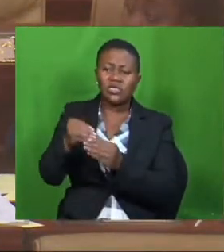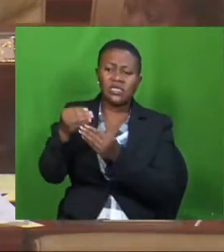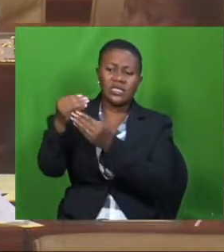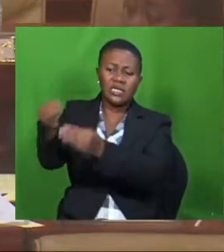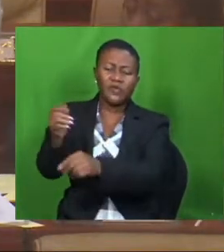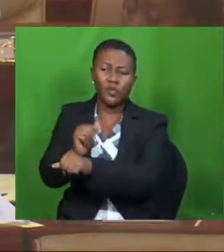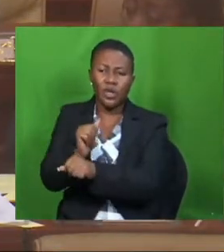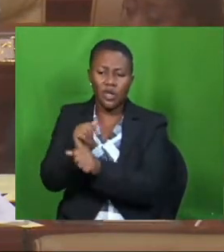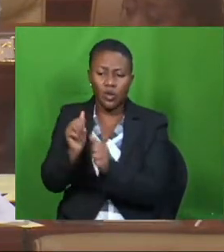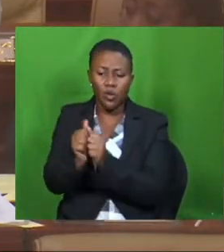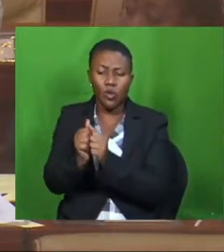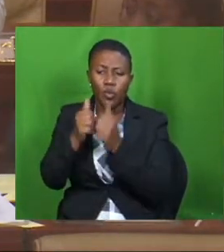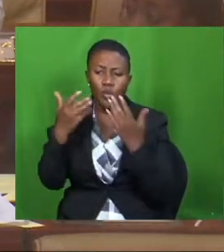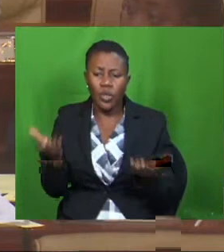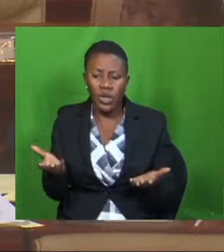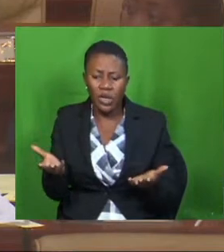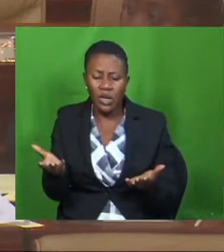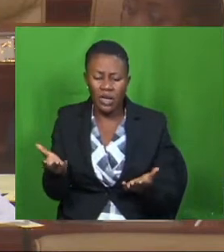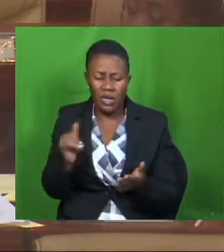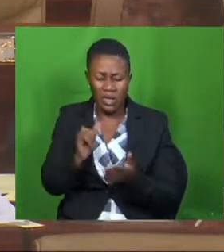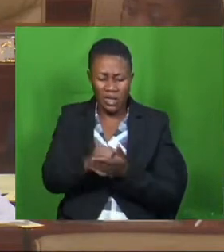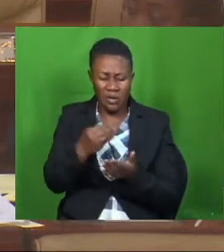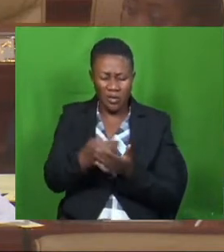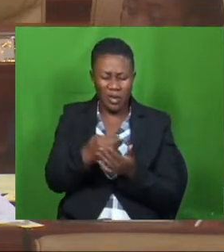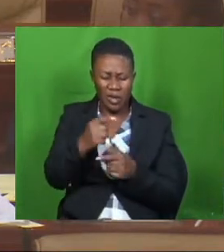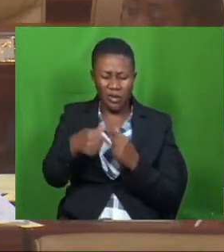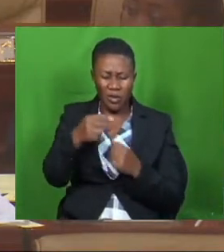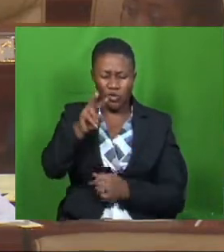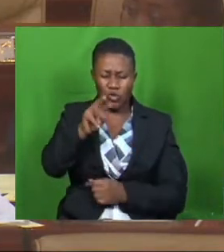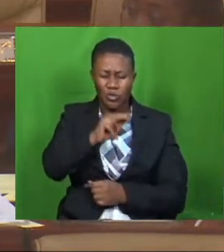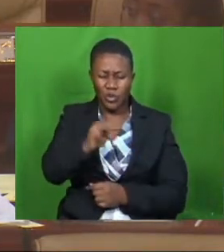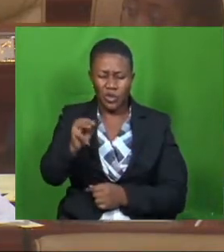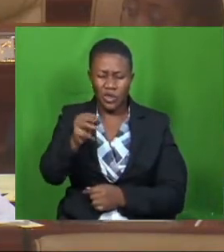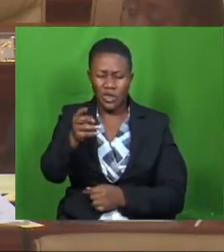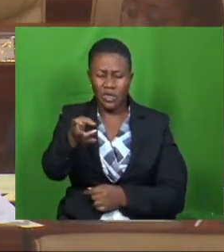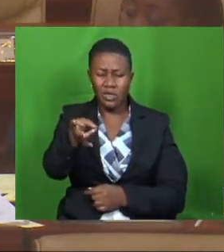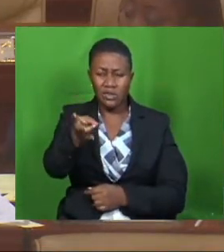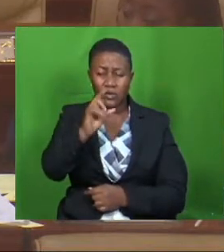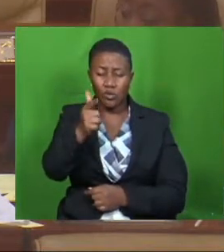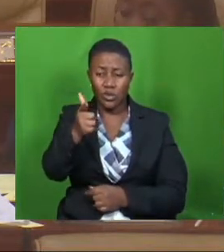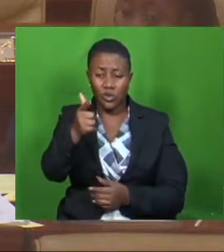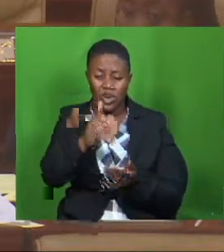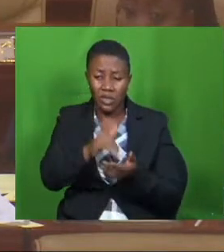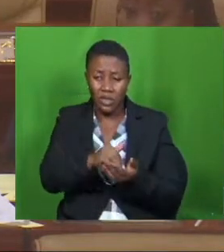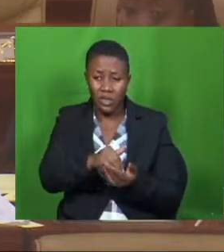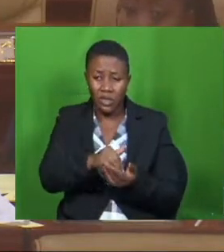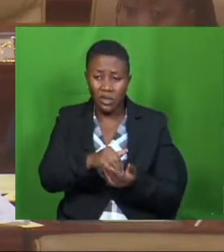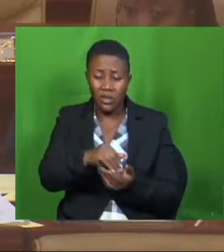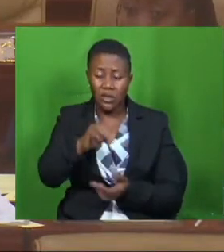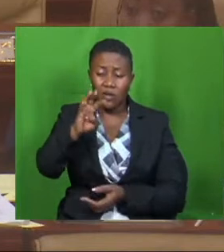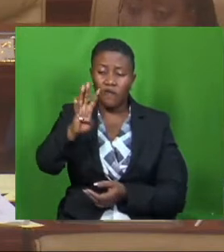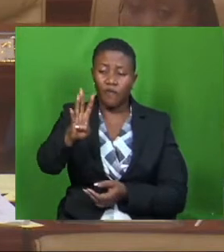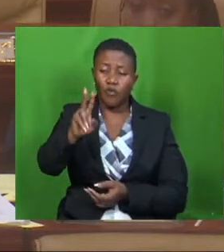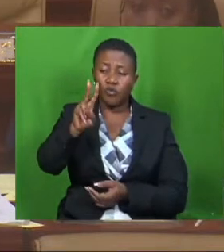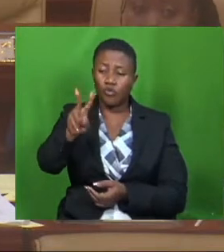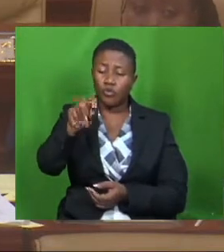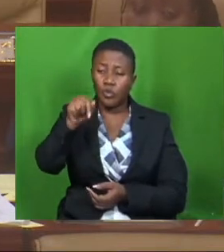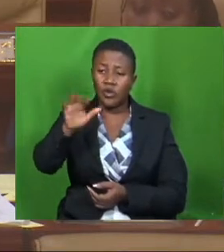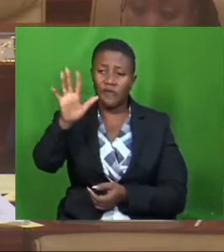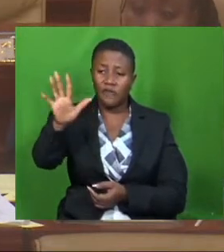15,121,639.13 Ghana cedi went into people's pockets as a result